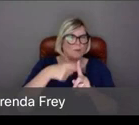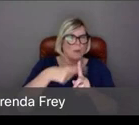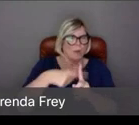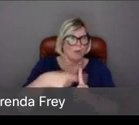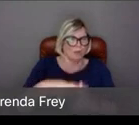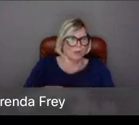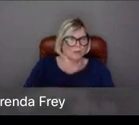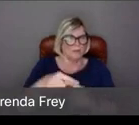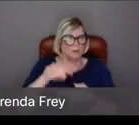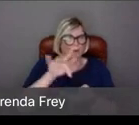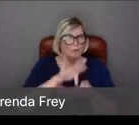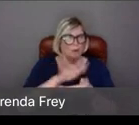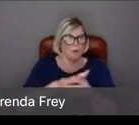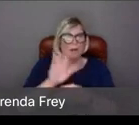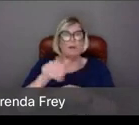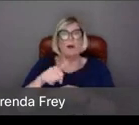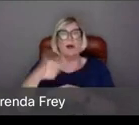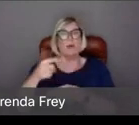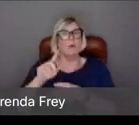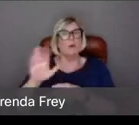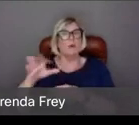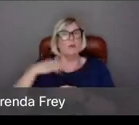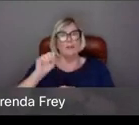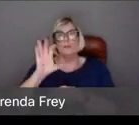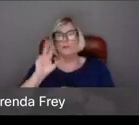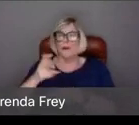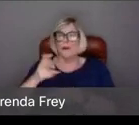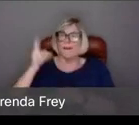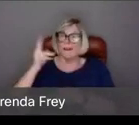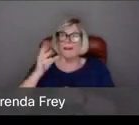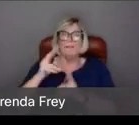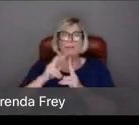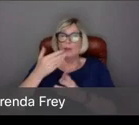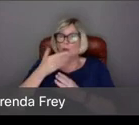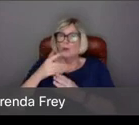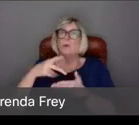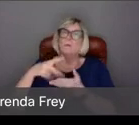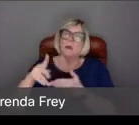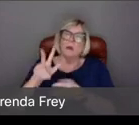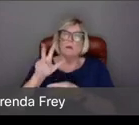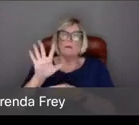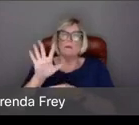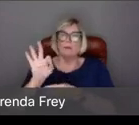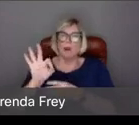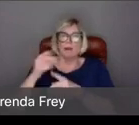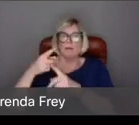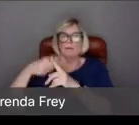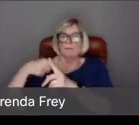another scenario where your credit score was very high and very good, you would have a payment of $359 a